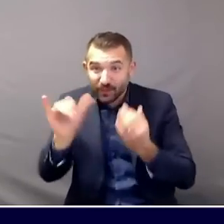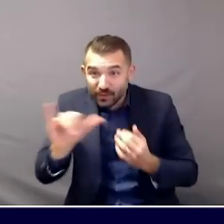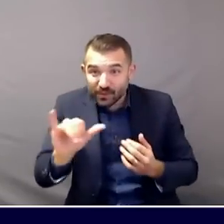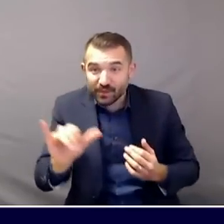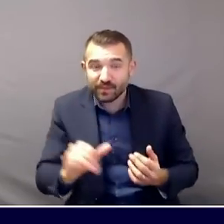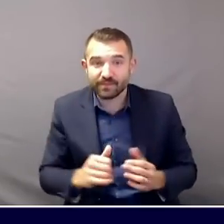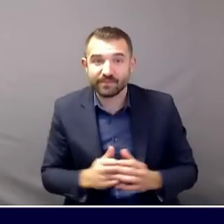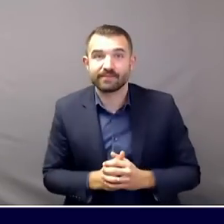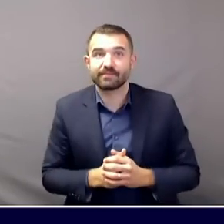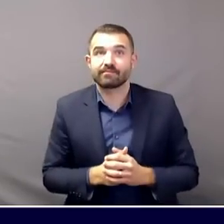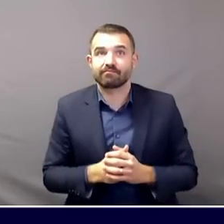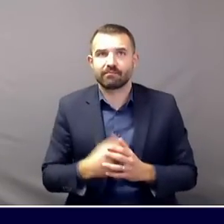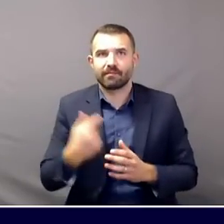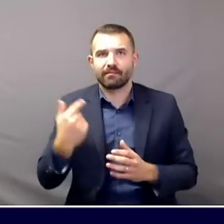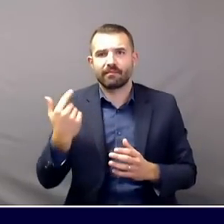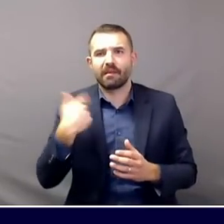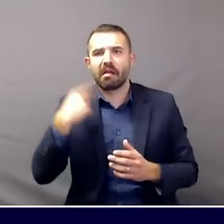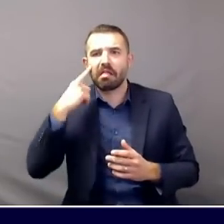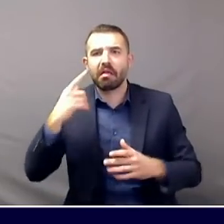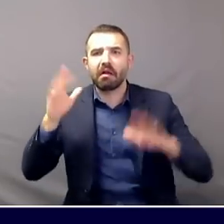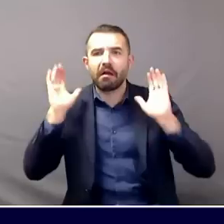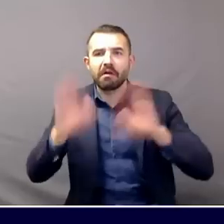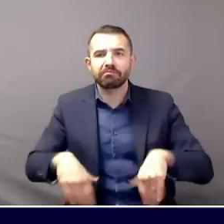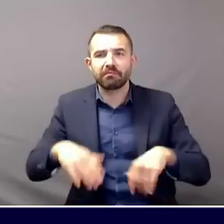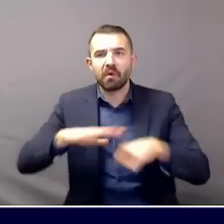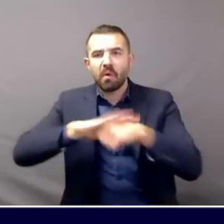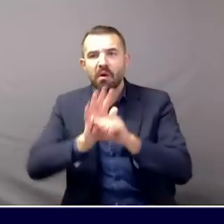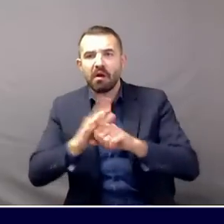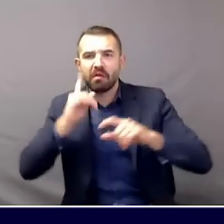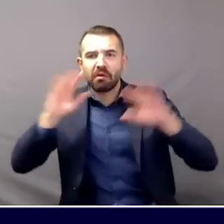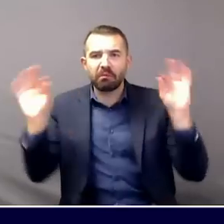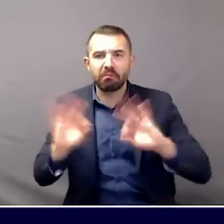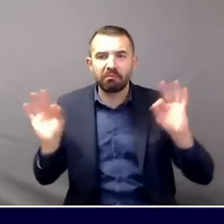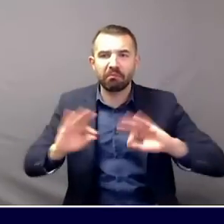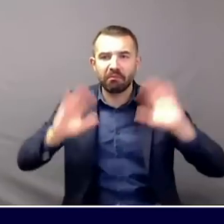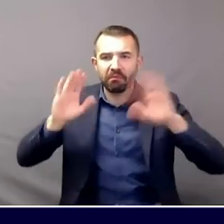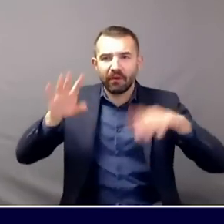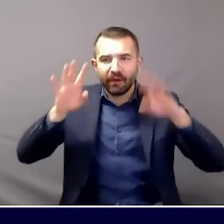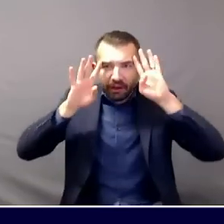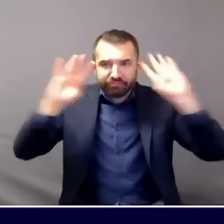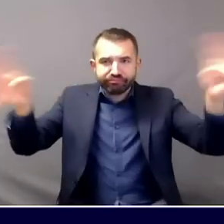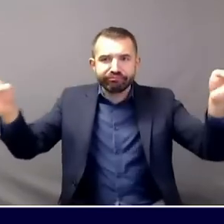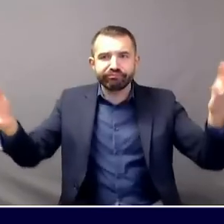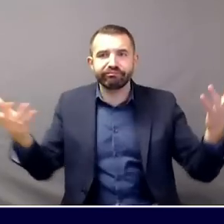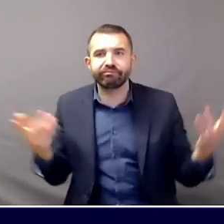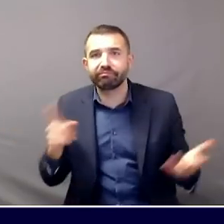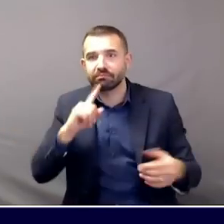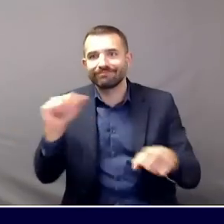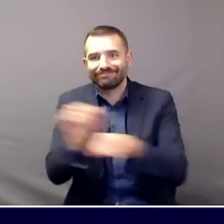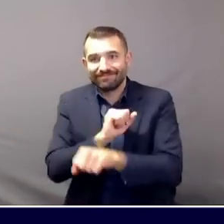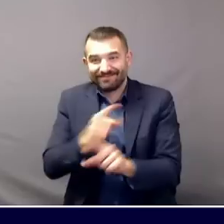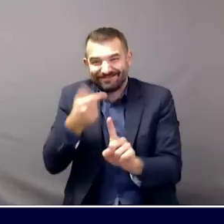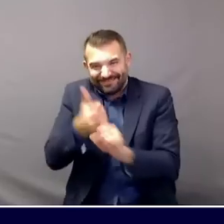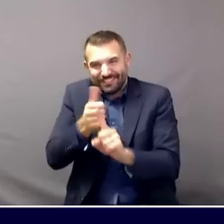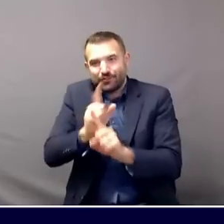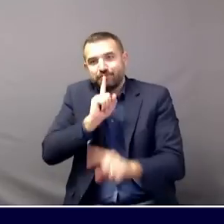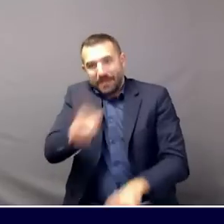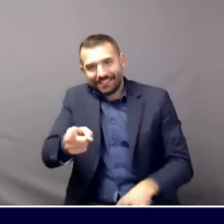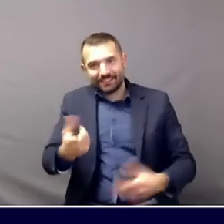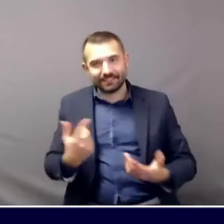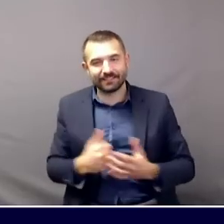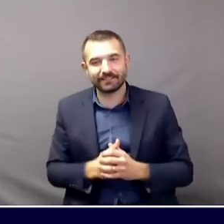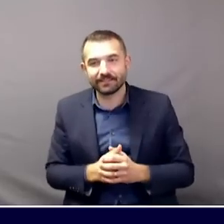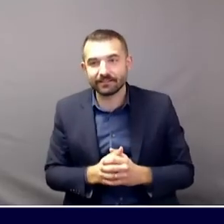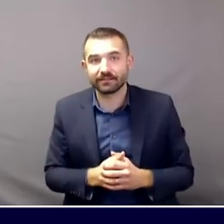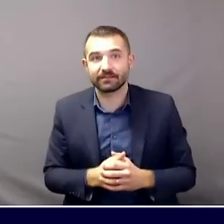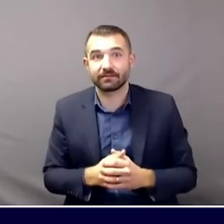know that refusing to follow public health guidance doesn't hurt me personally. You're not going to offend me, but it hurts the small business owner